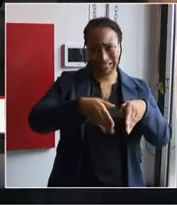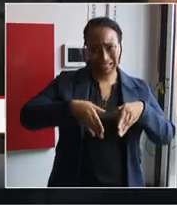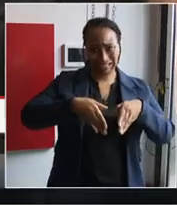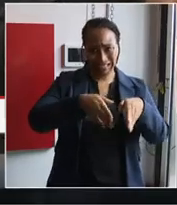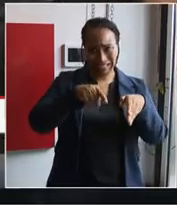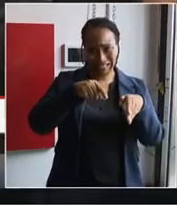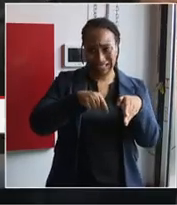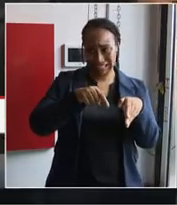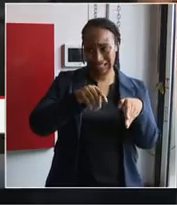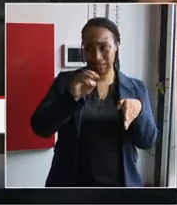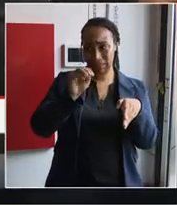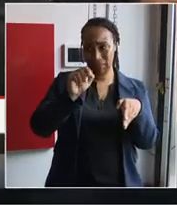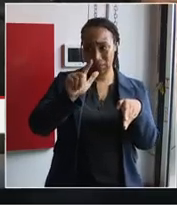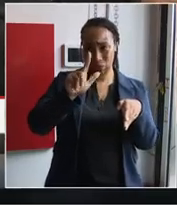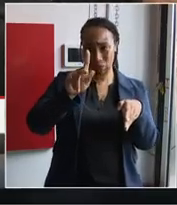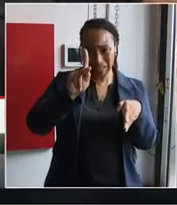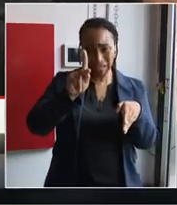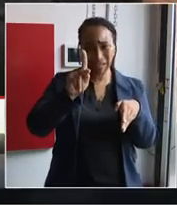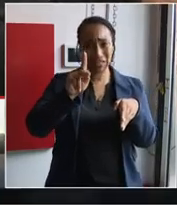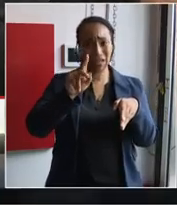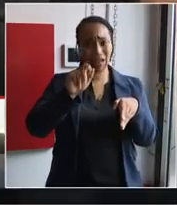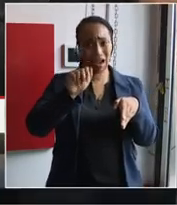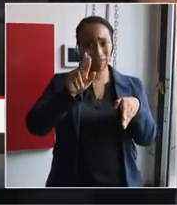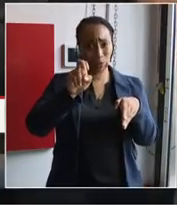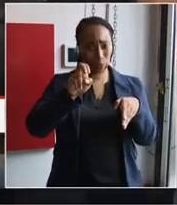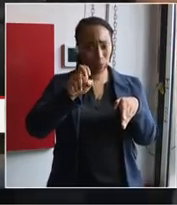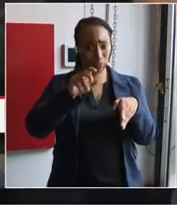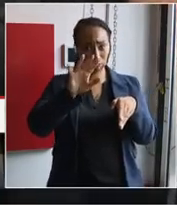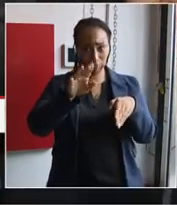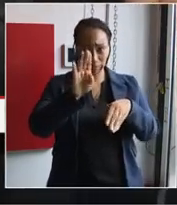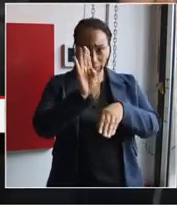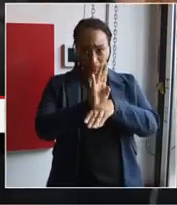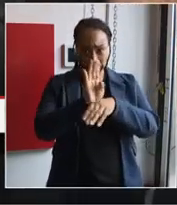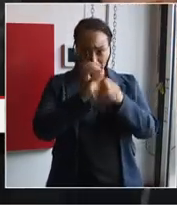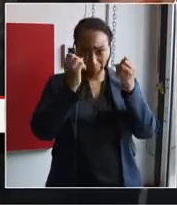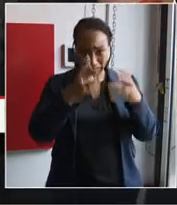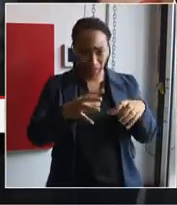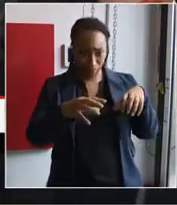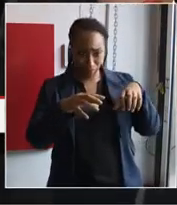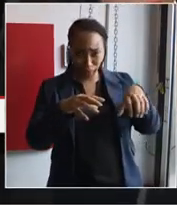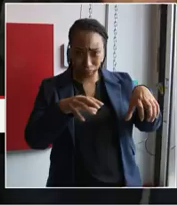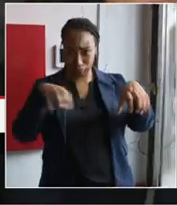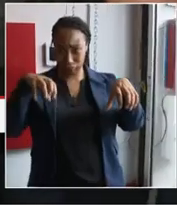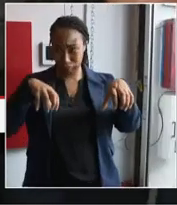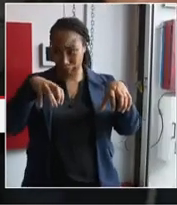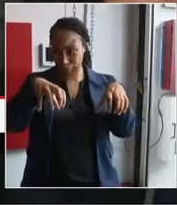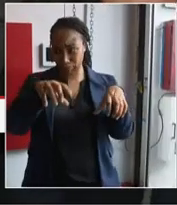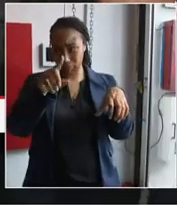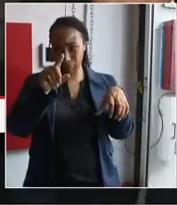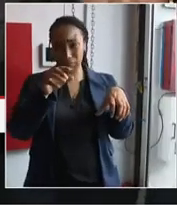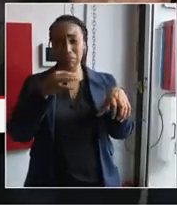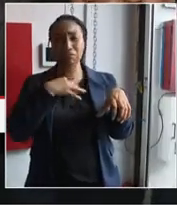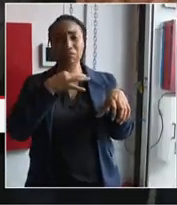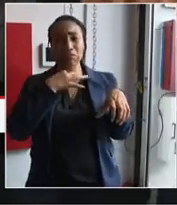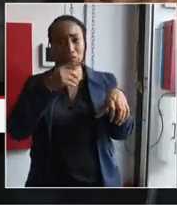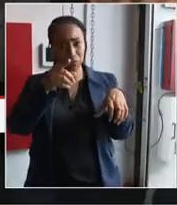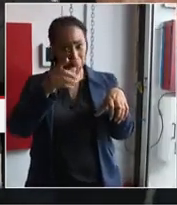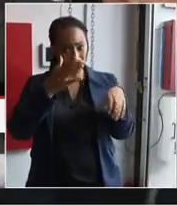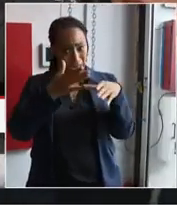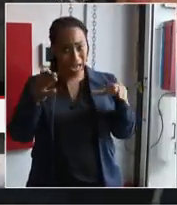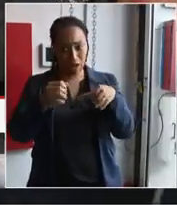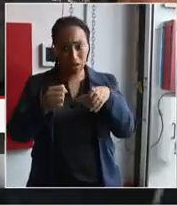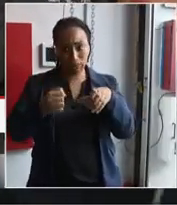How do we also expand this, but also can you tell us about some of the city's work in participating, making this happen here? Well, we